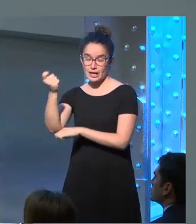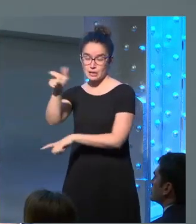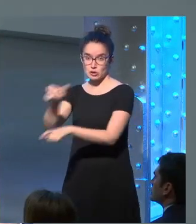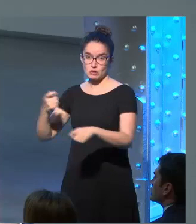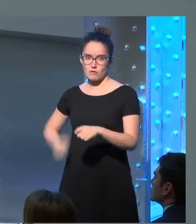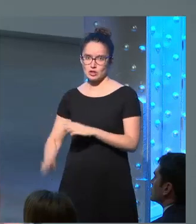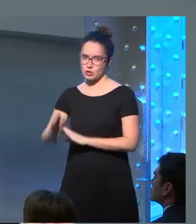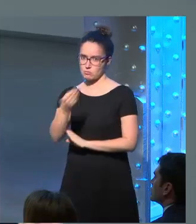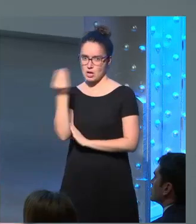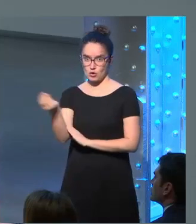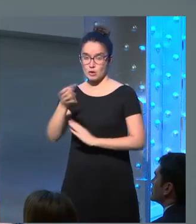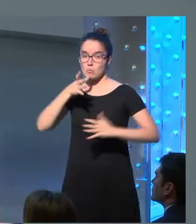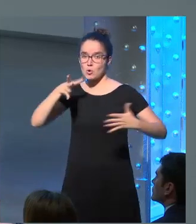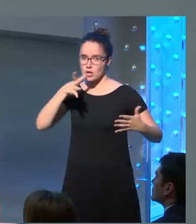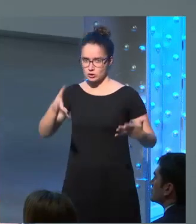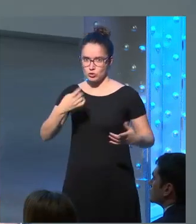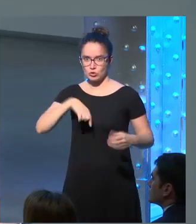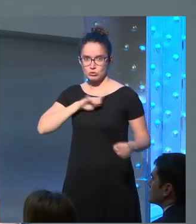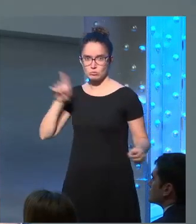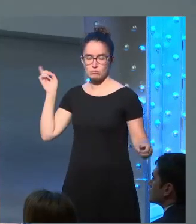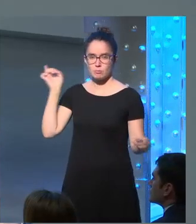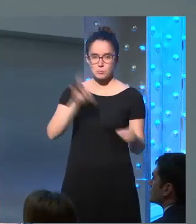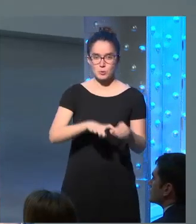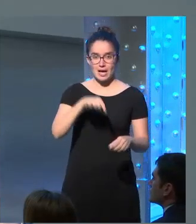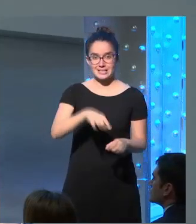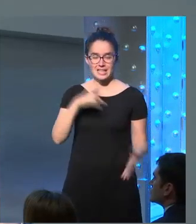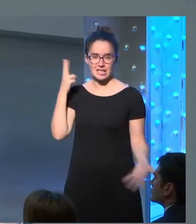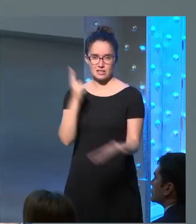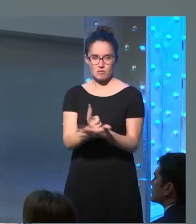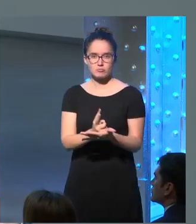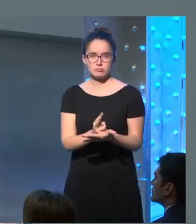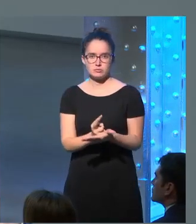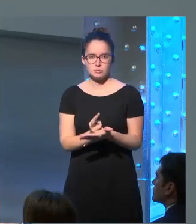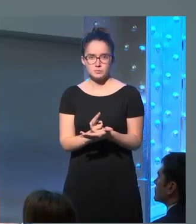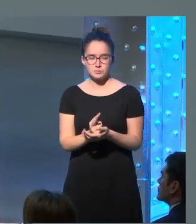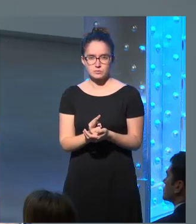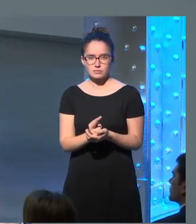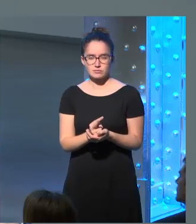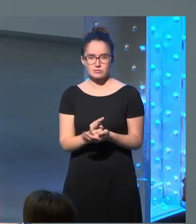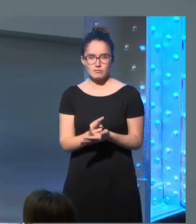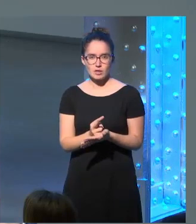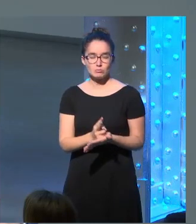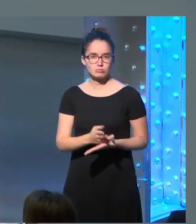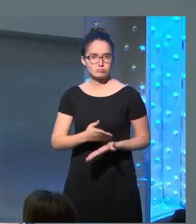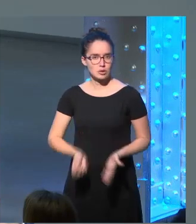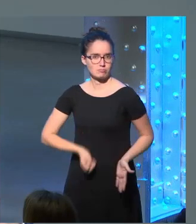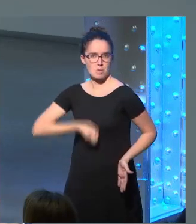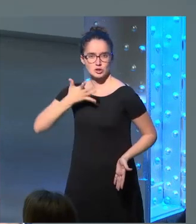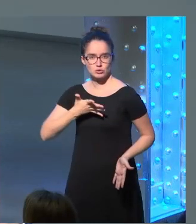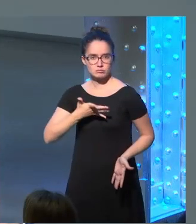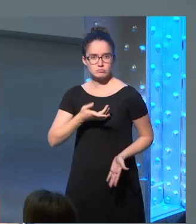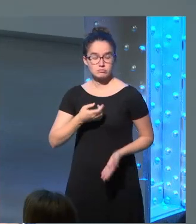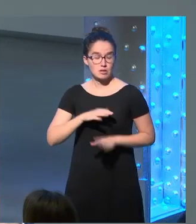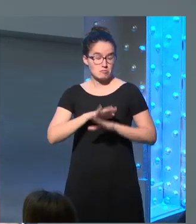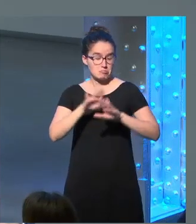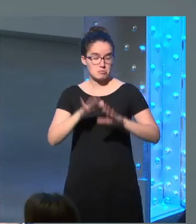people and to retain the best people and to continue training them. And that's why we join this challenge with